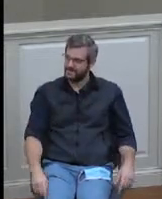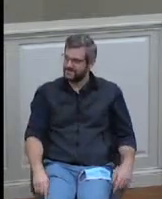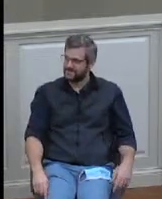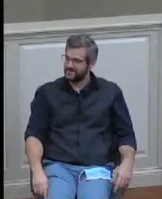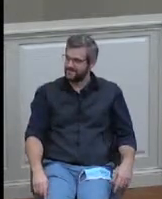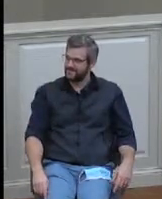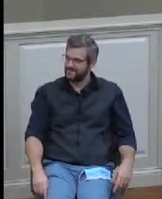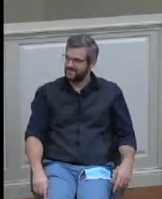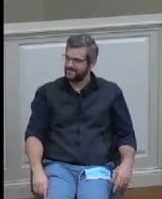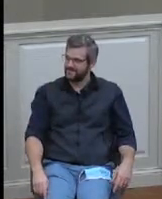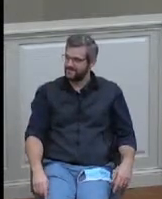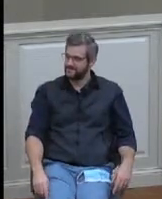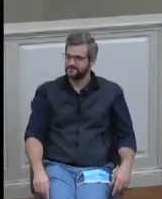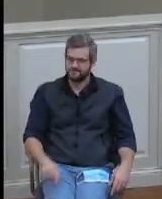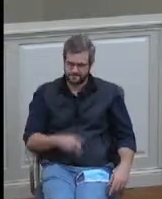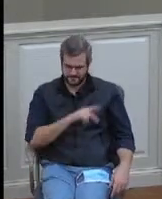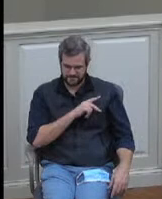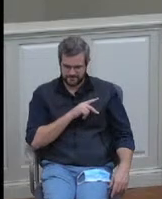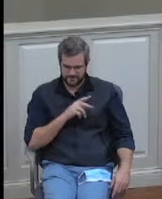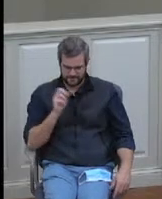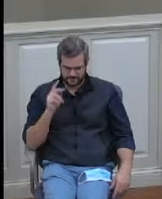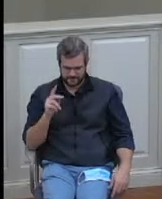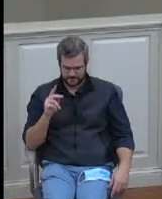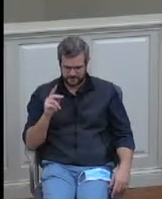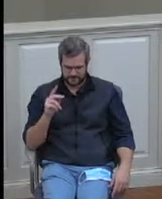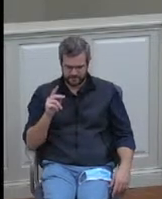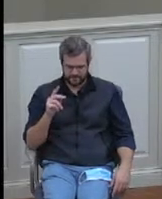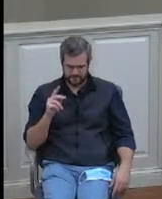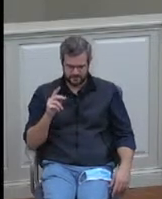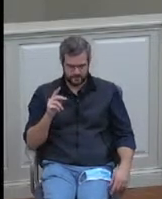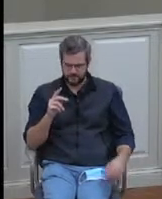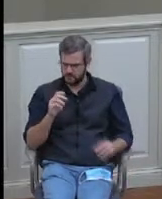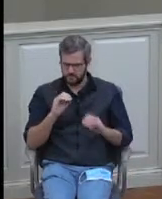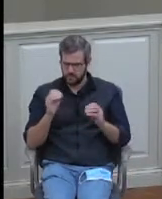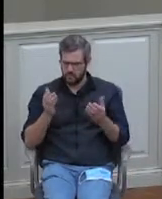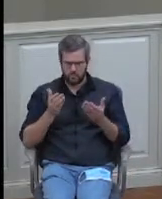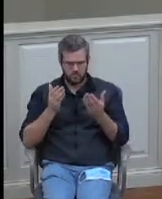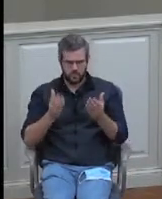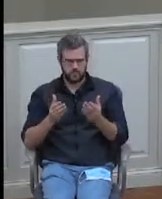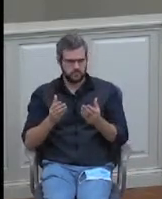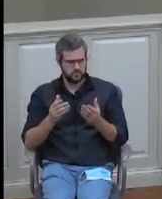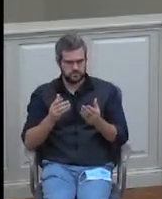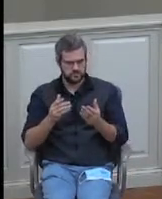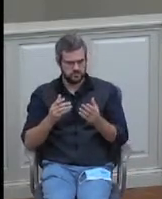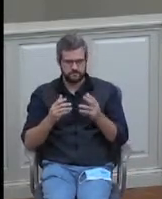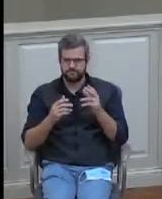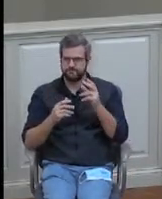Let's see. I don't believe we had a motion for that resolution, did we?